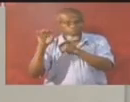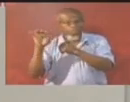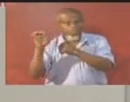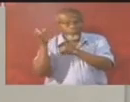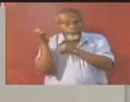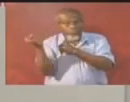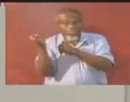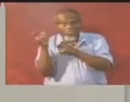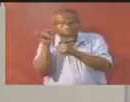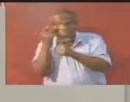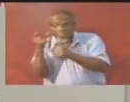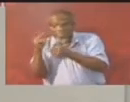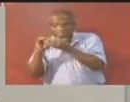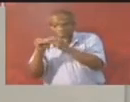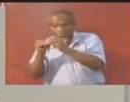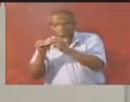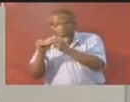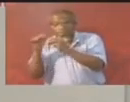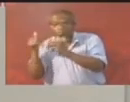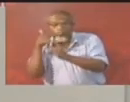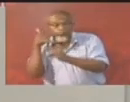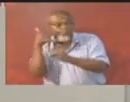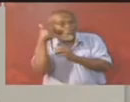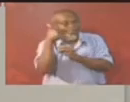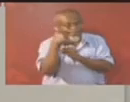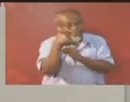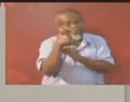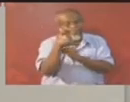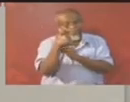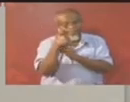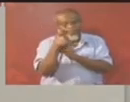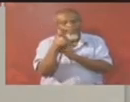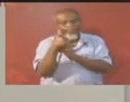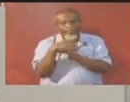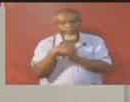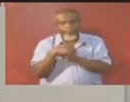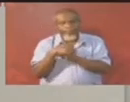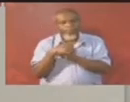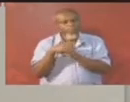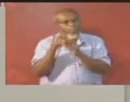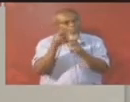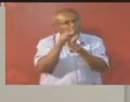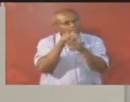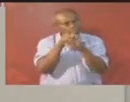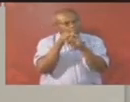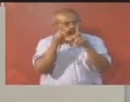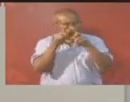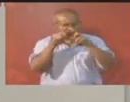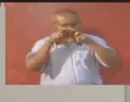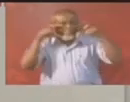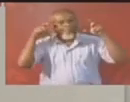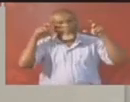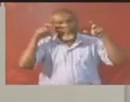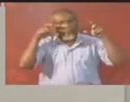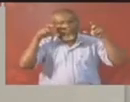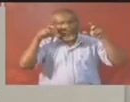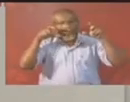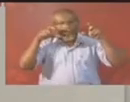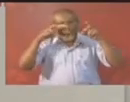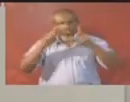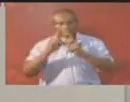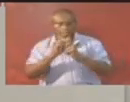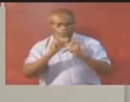the information can be heard by a wider audience. Keep the mask on at home, keep yourself to one area of the house, keep